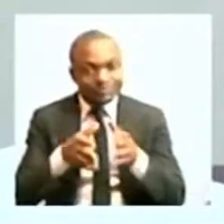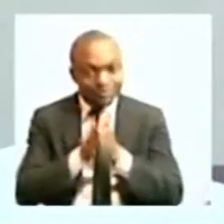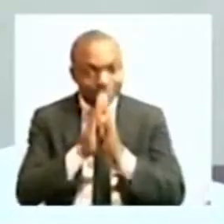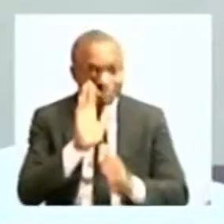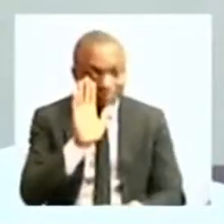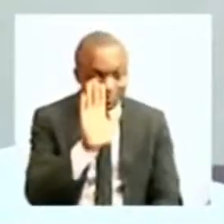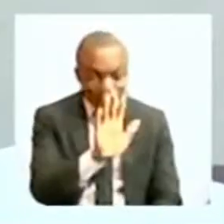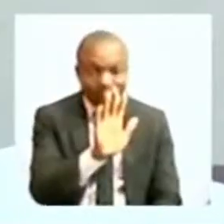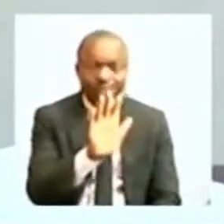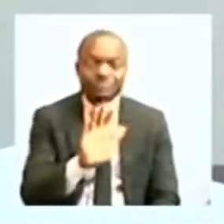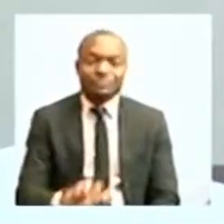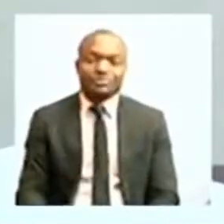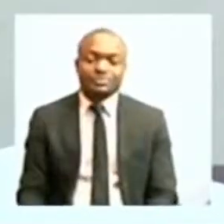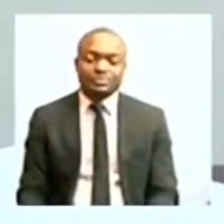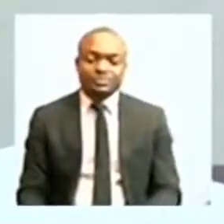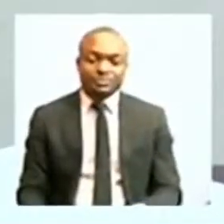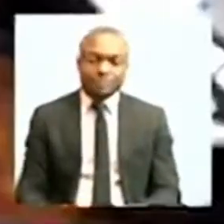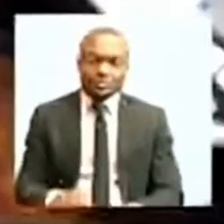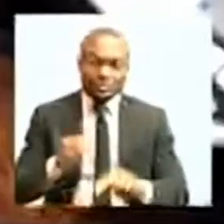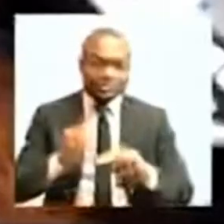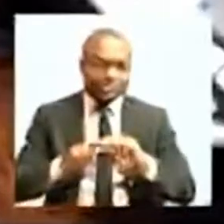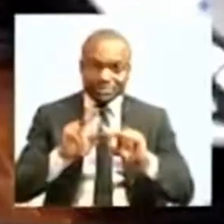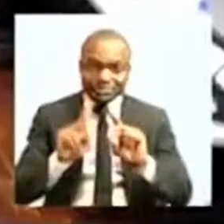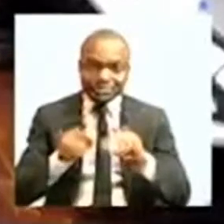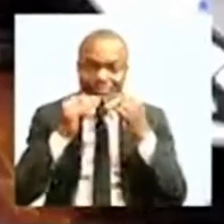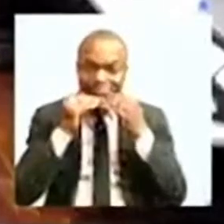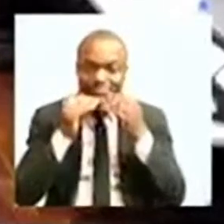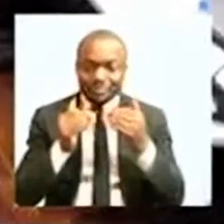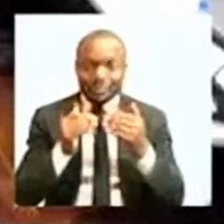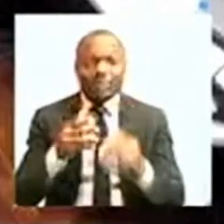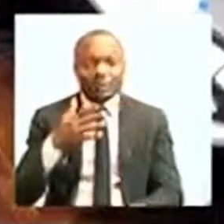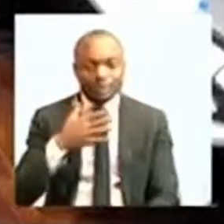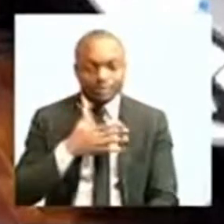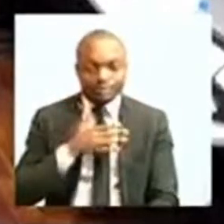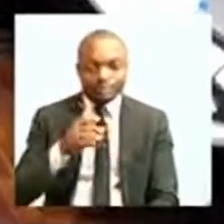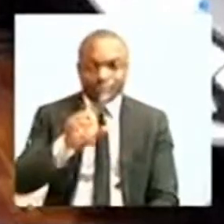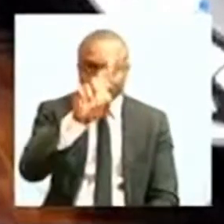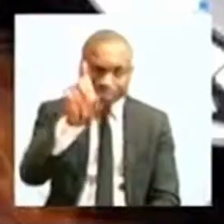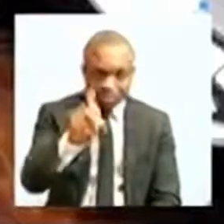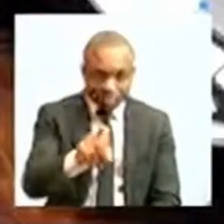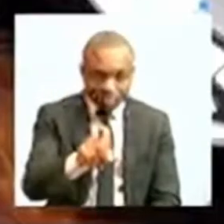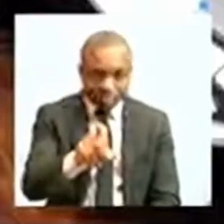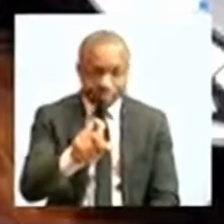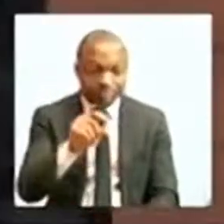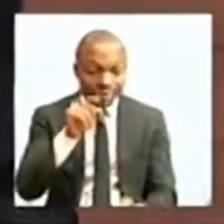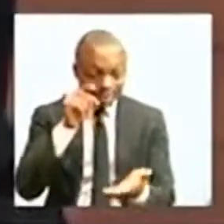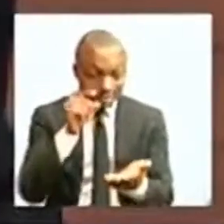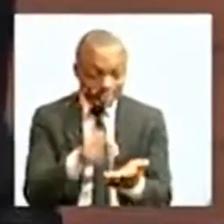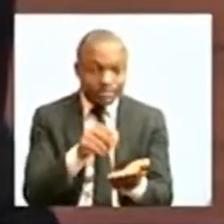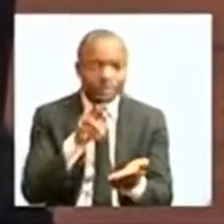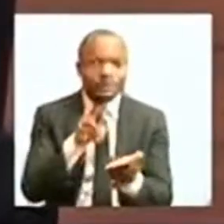your. Thank you very much, substantive point. My question, Chairperson, is that this report